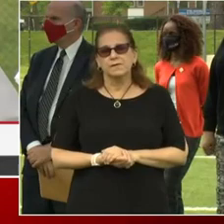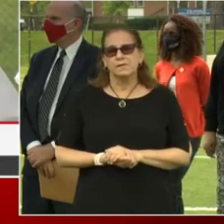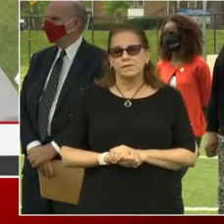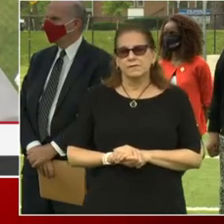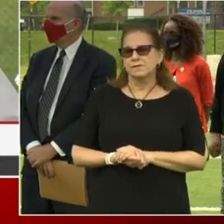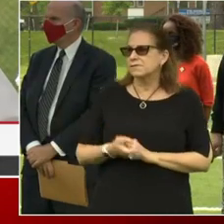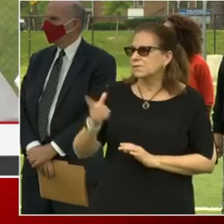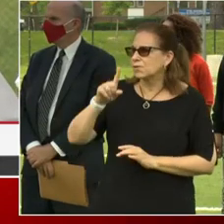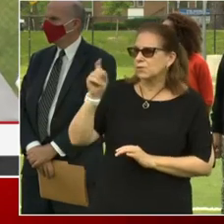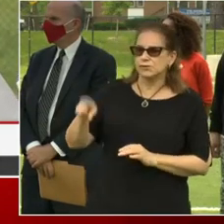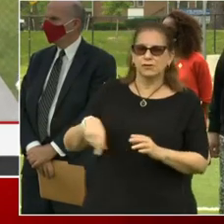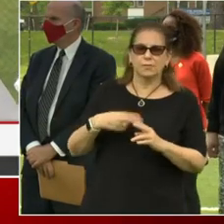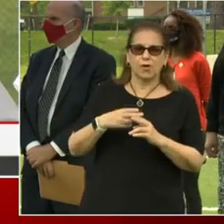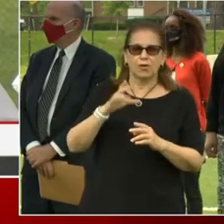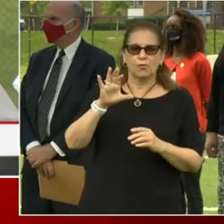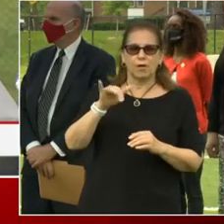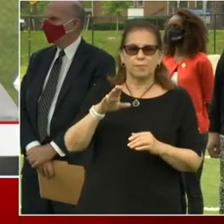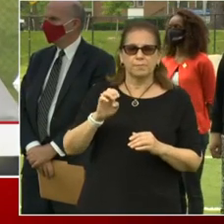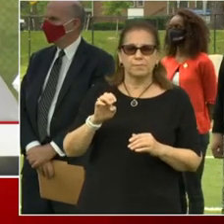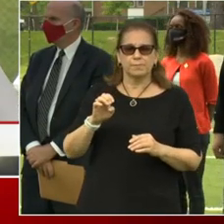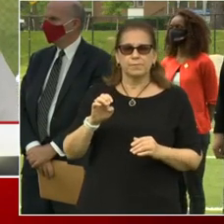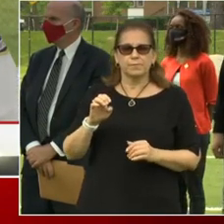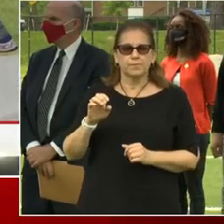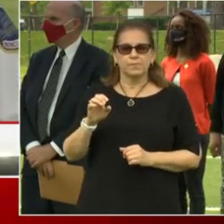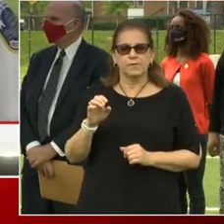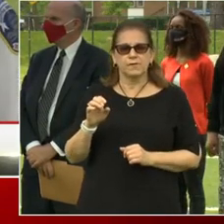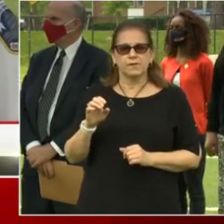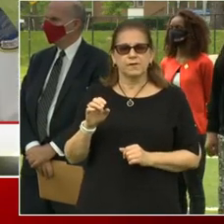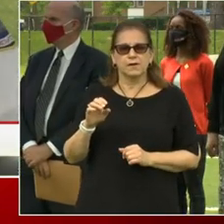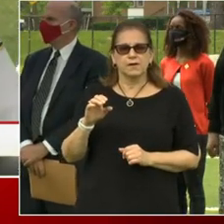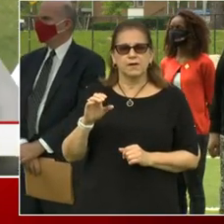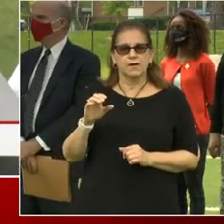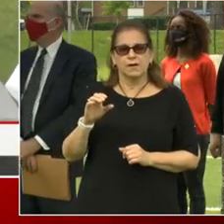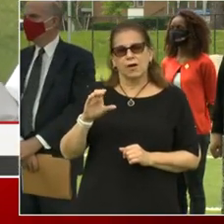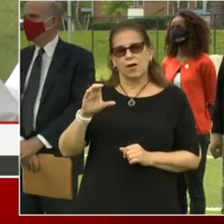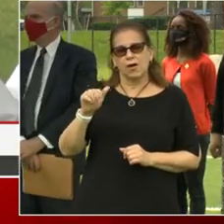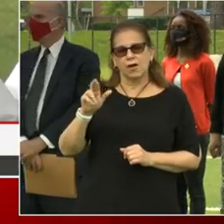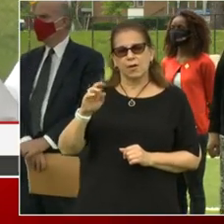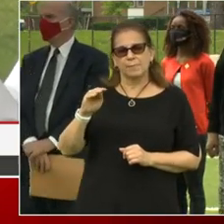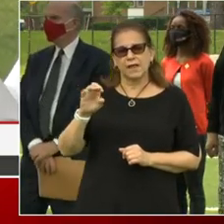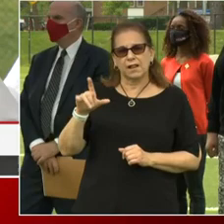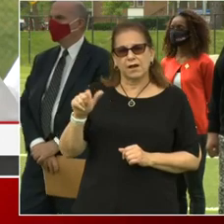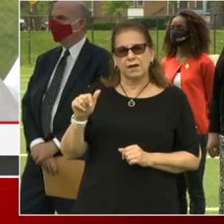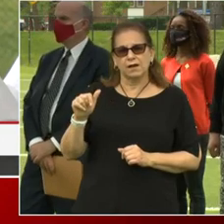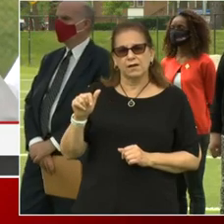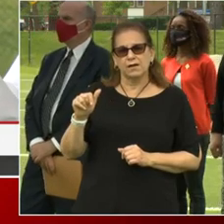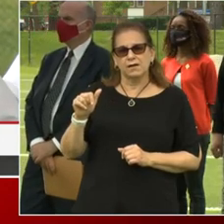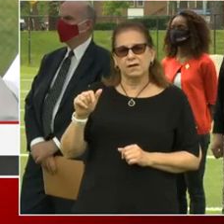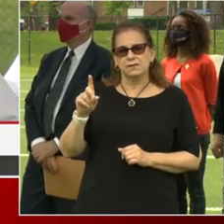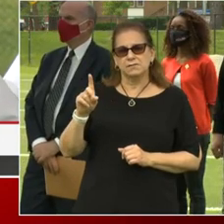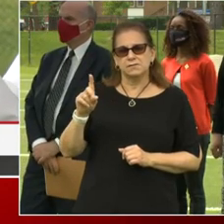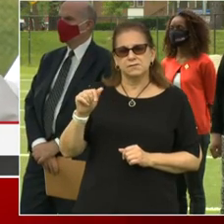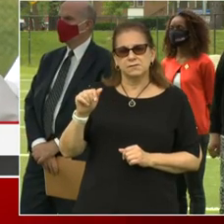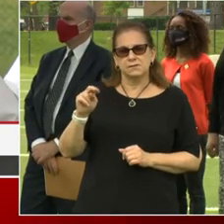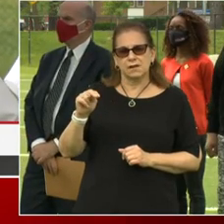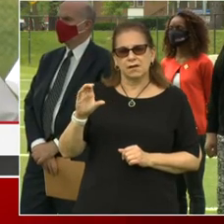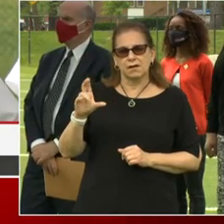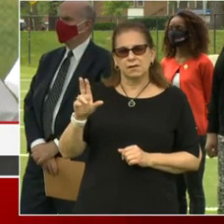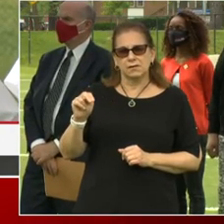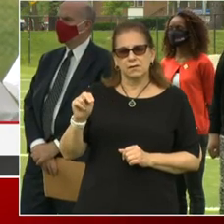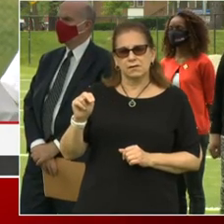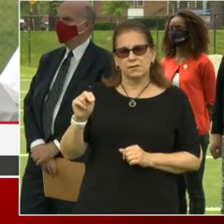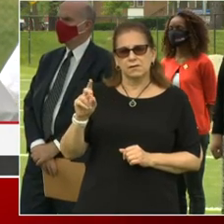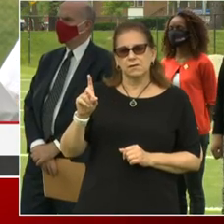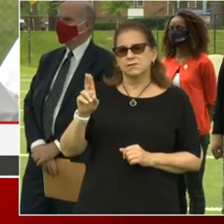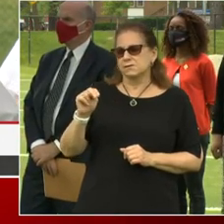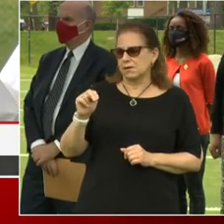Duncan? Yes. Not too much has been released on whether or not MPD knows if there was a reason why the father's